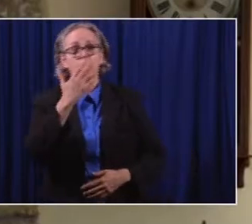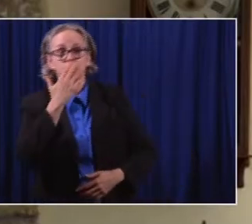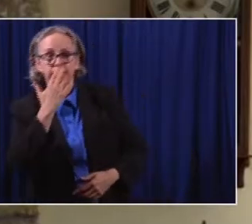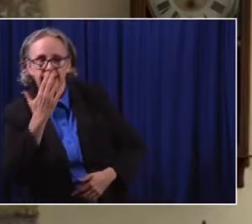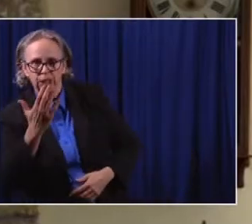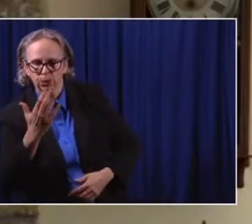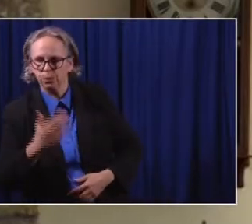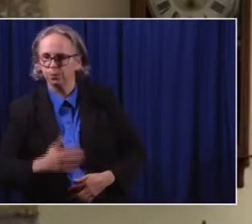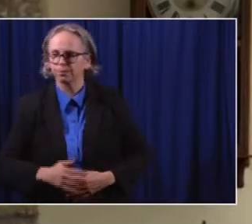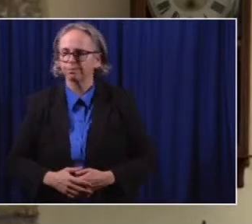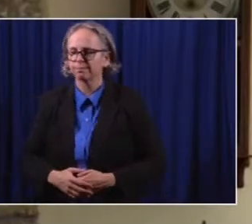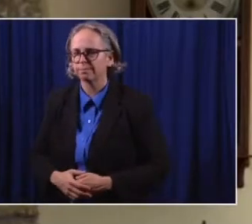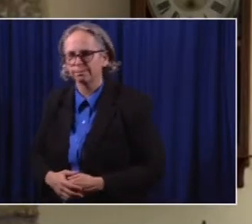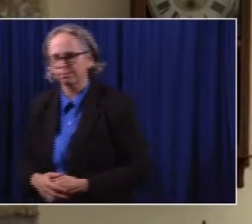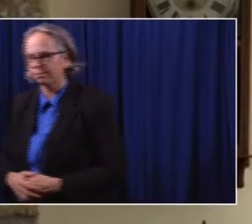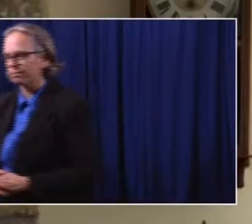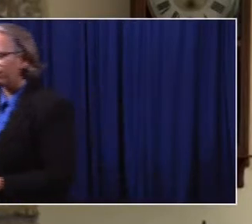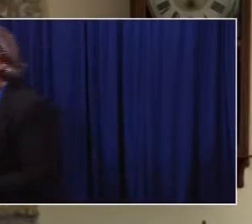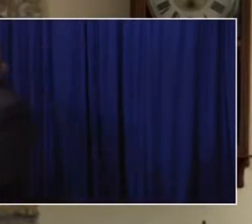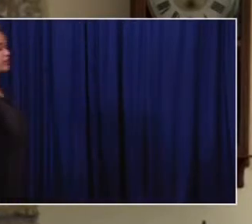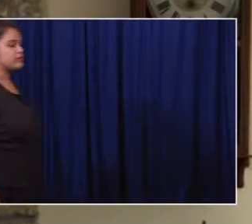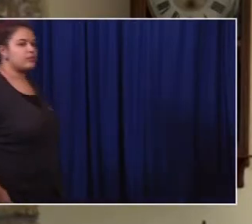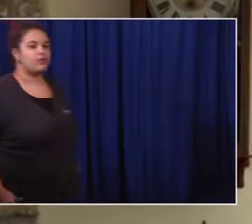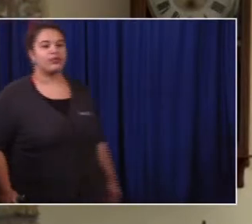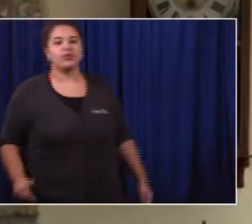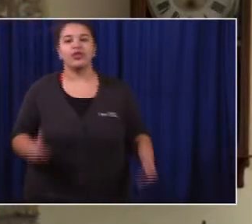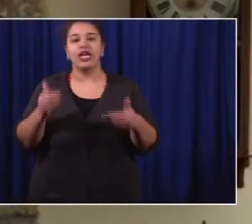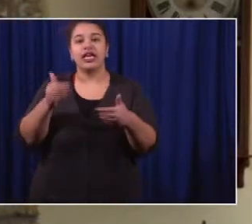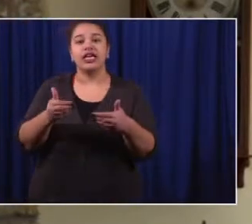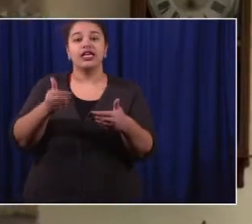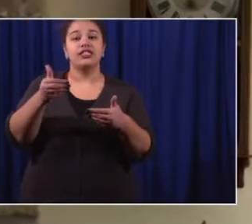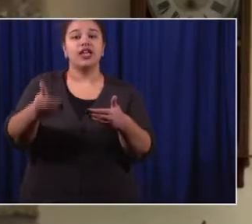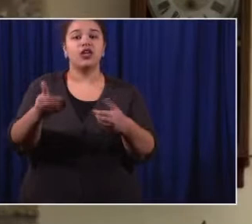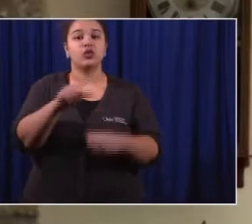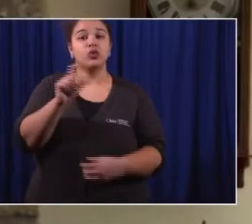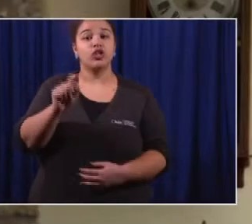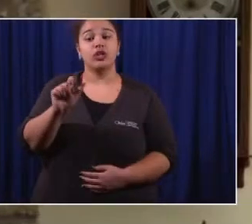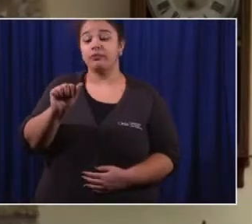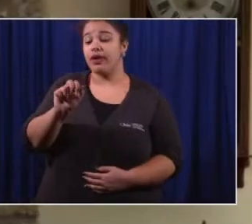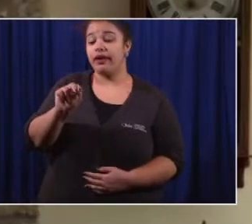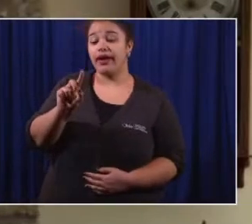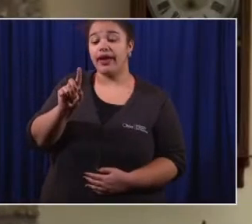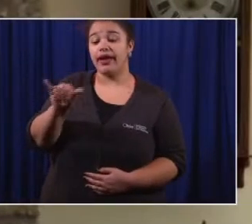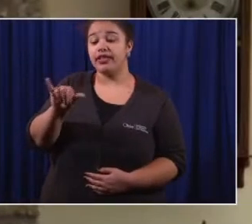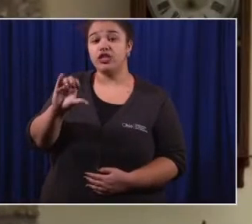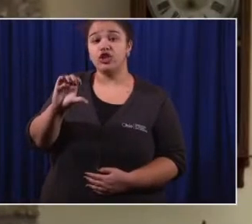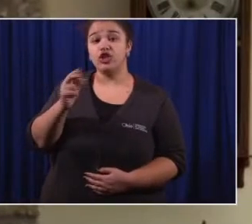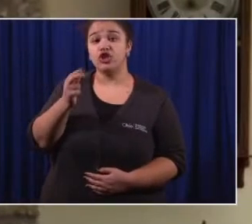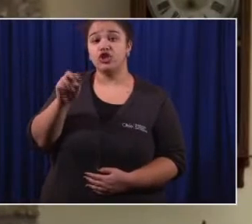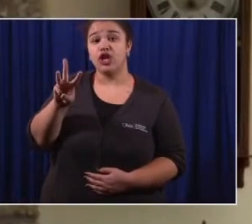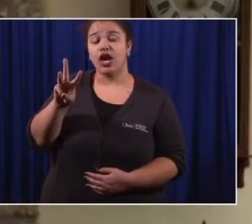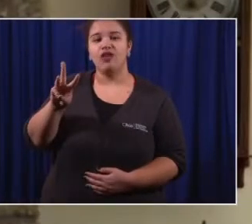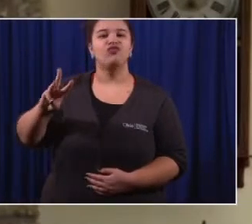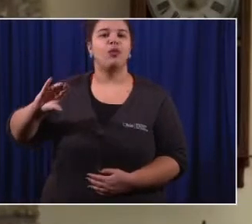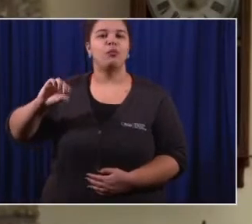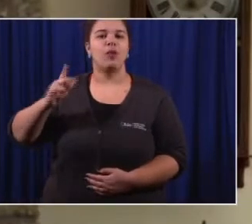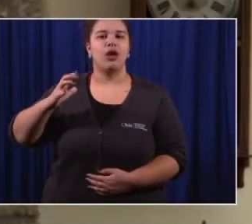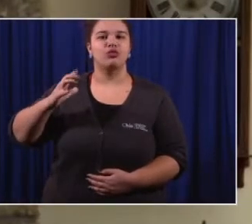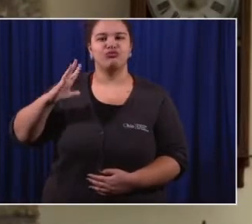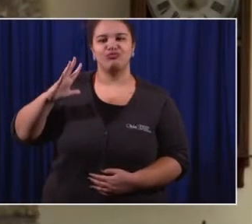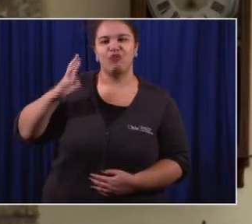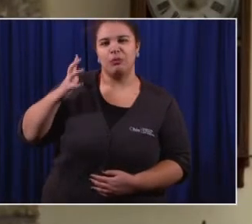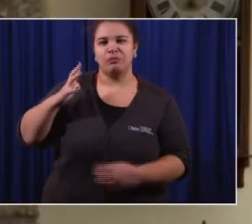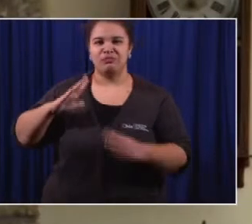from Andy Chow at Ohio Public Radio and Television. Hey, Andy. Hi, Governor. I wanted to talk to you about the passing